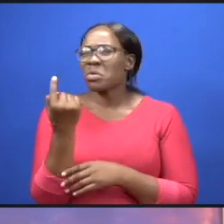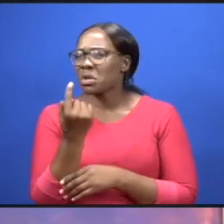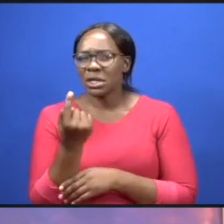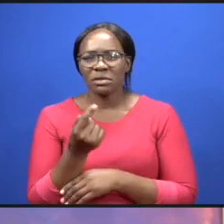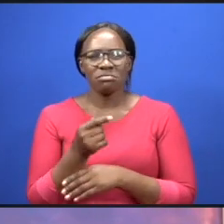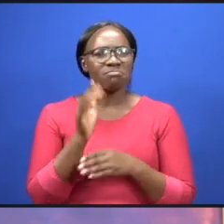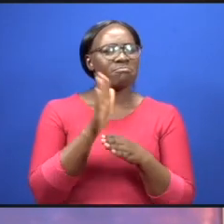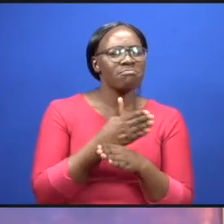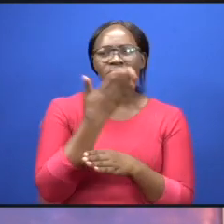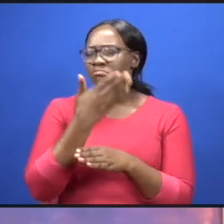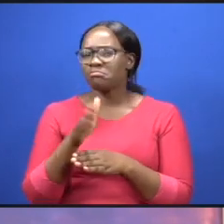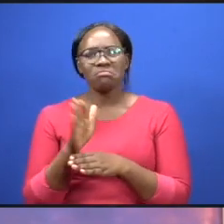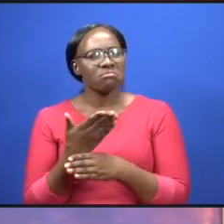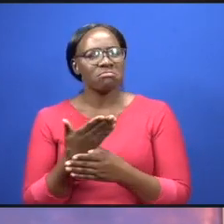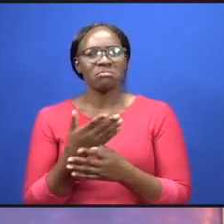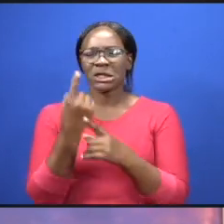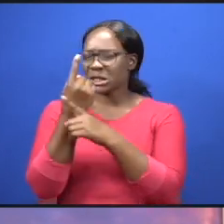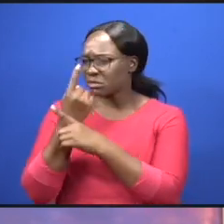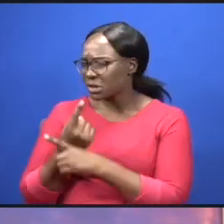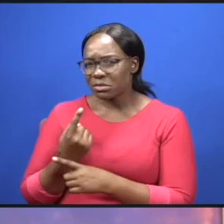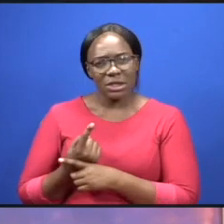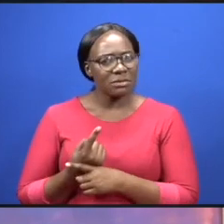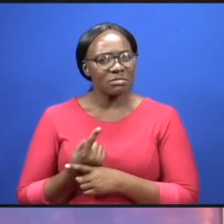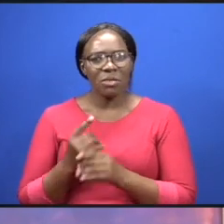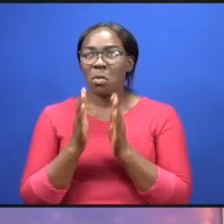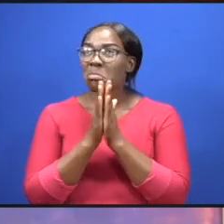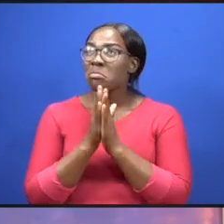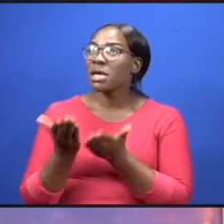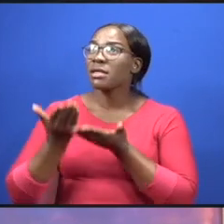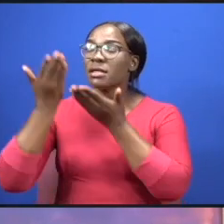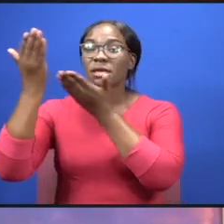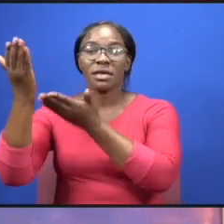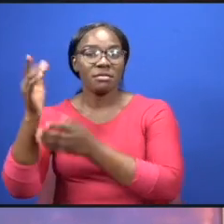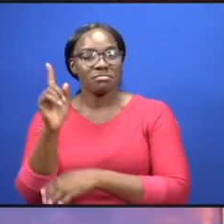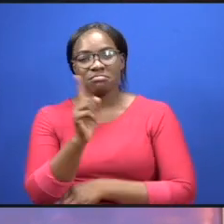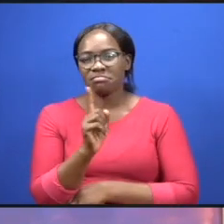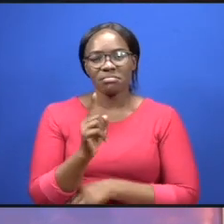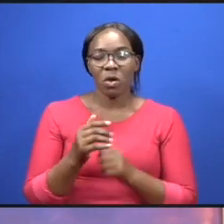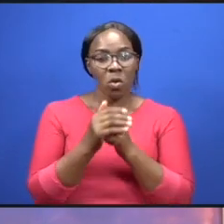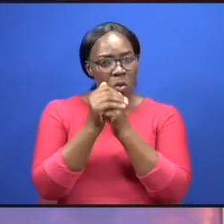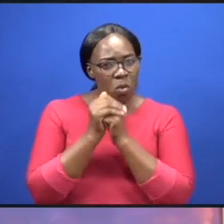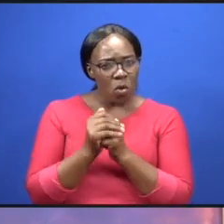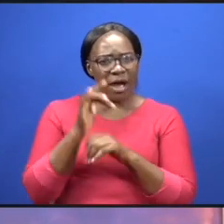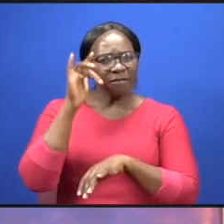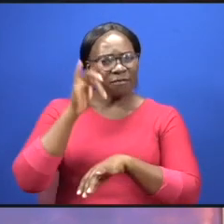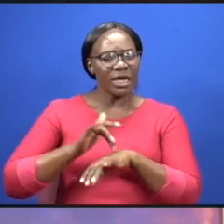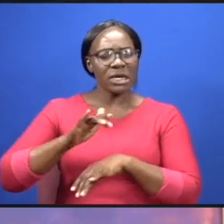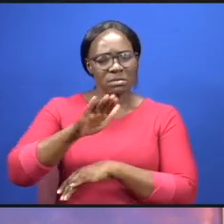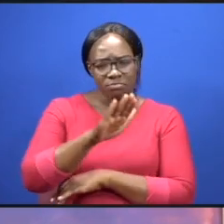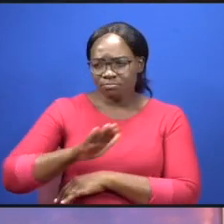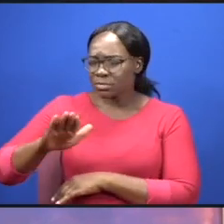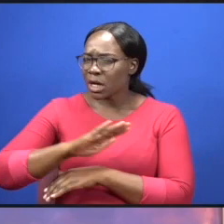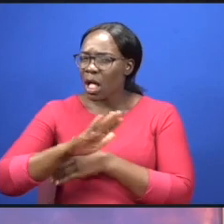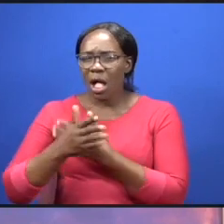It goes beyond the hymns and the songs of praise that we lift up to God. Worship affects every aspect of